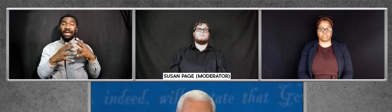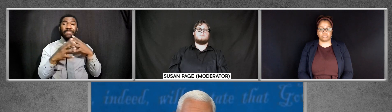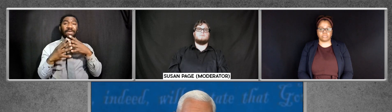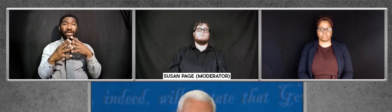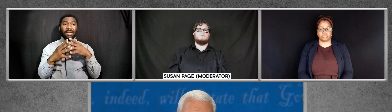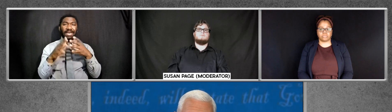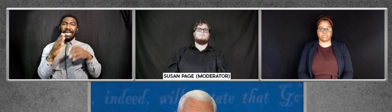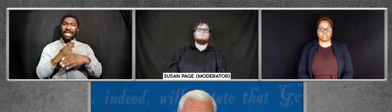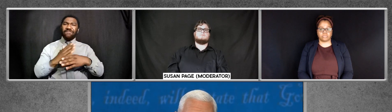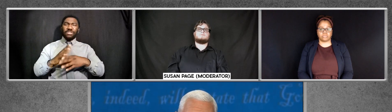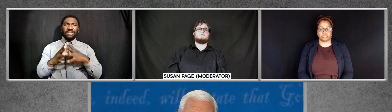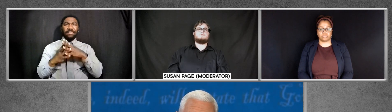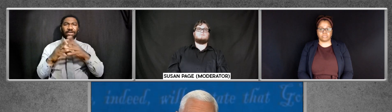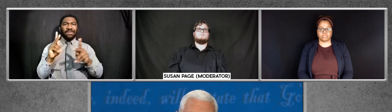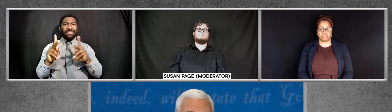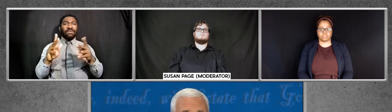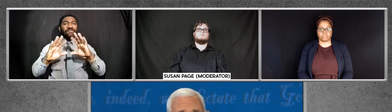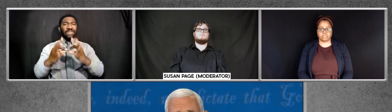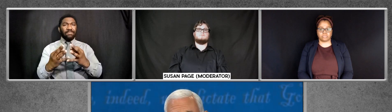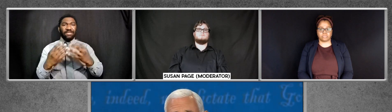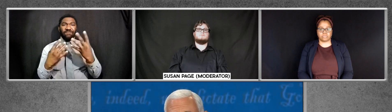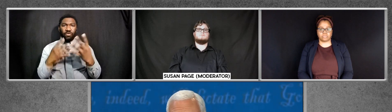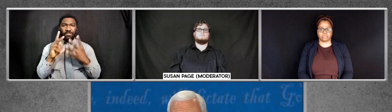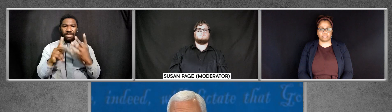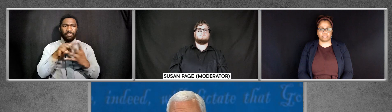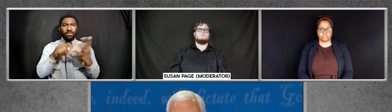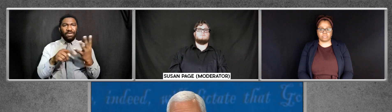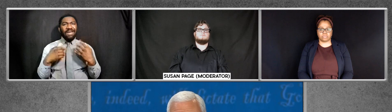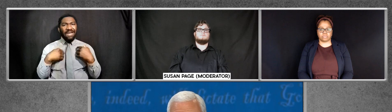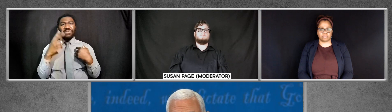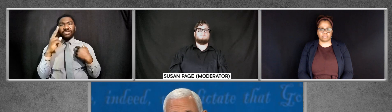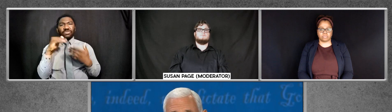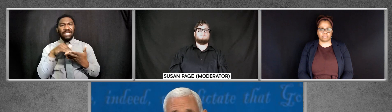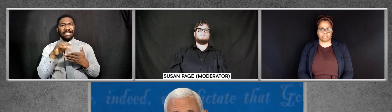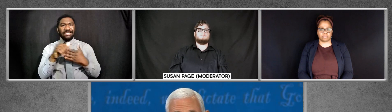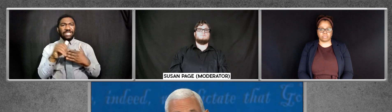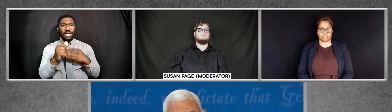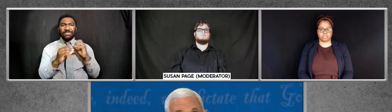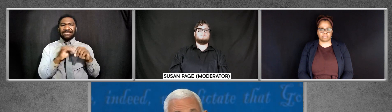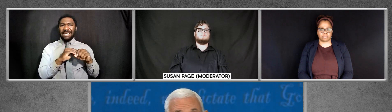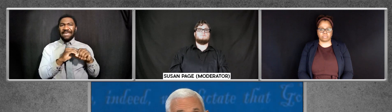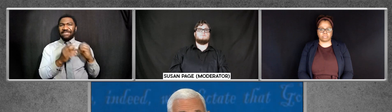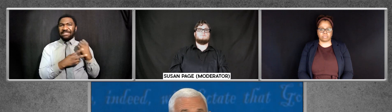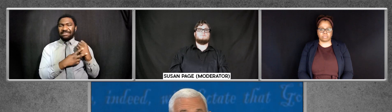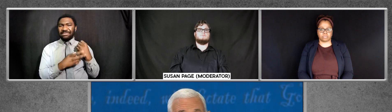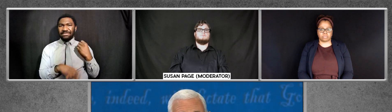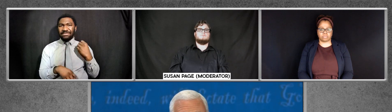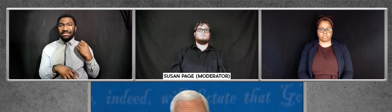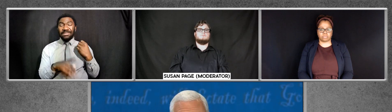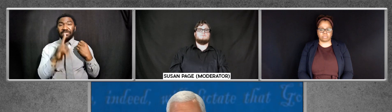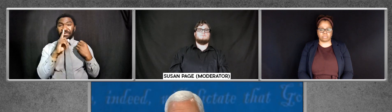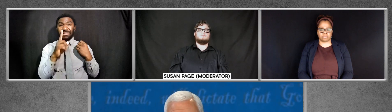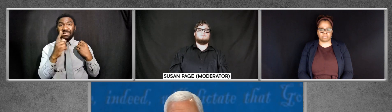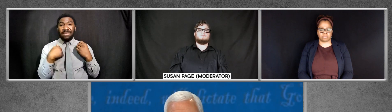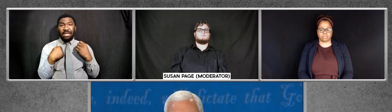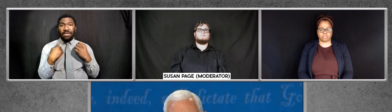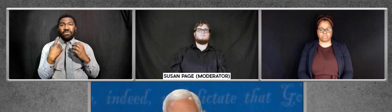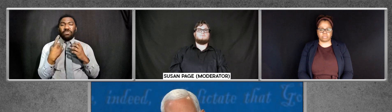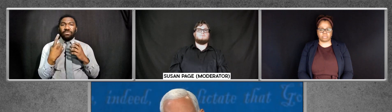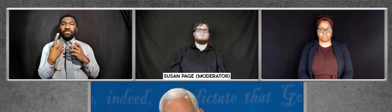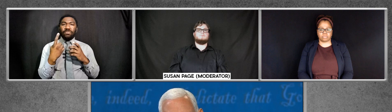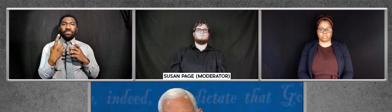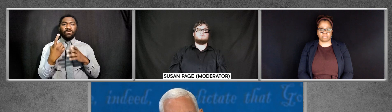taxes. And with the rise in wages that occurred, most predominantly for blue-collar, hardworking Americans,